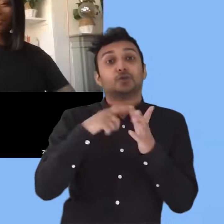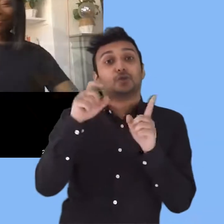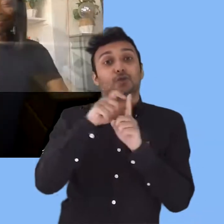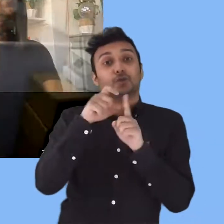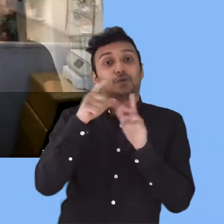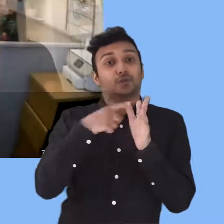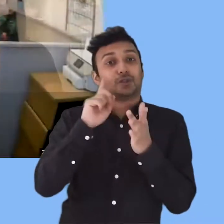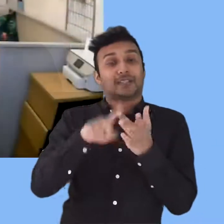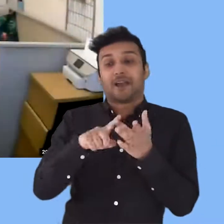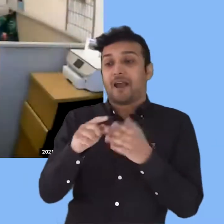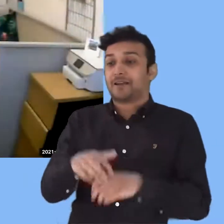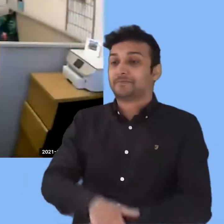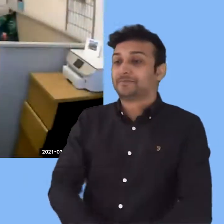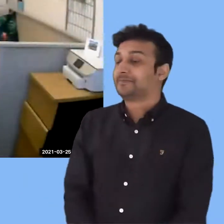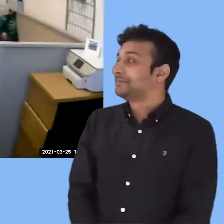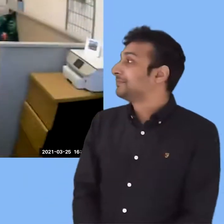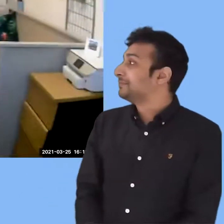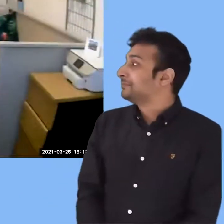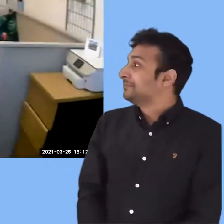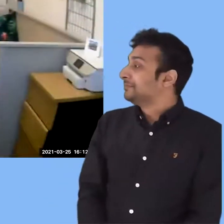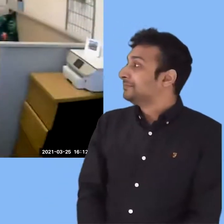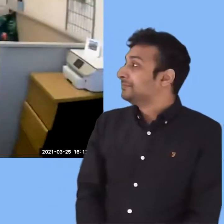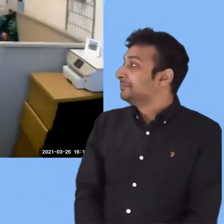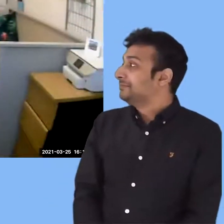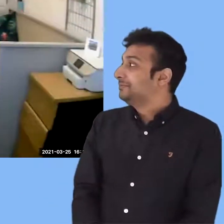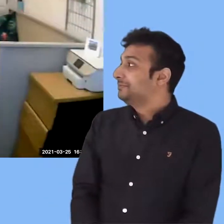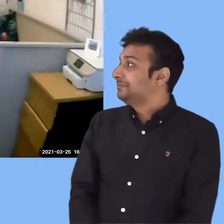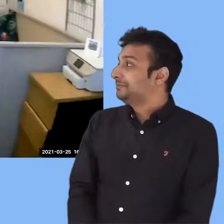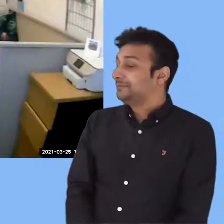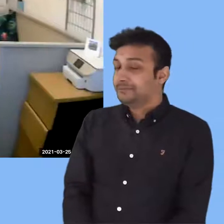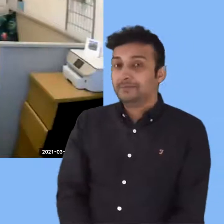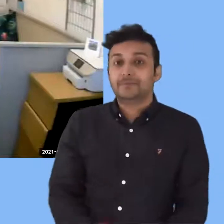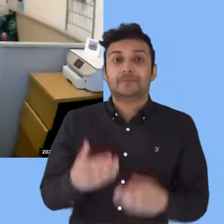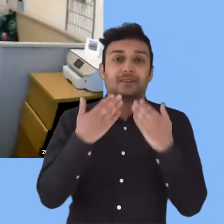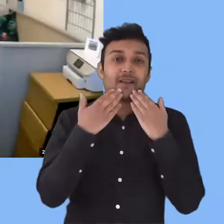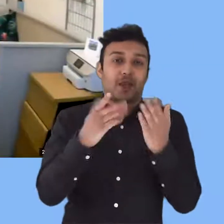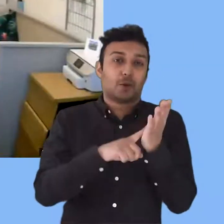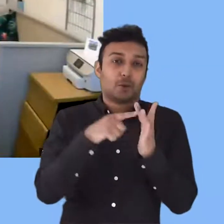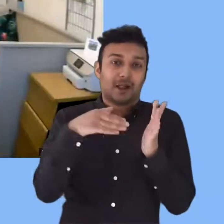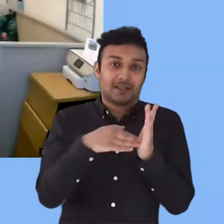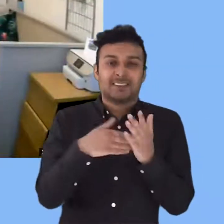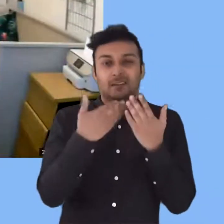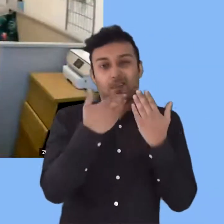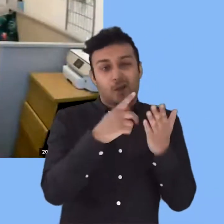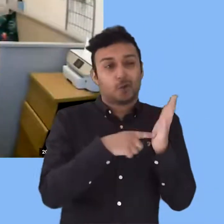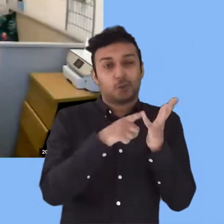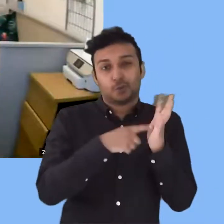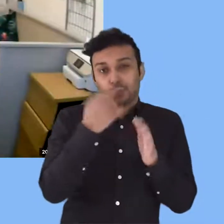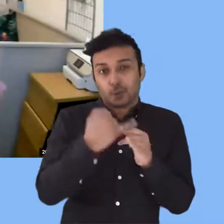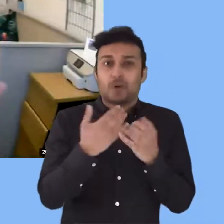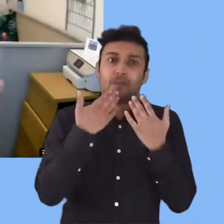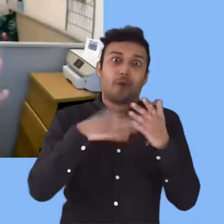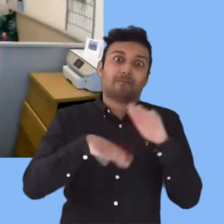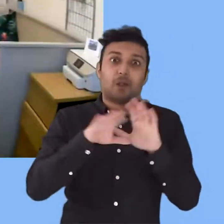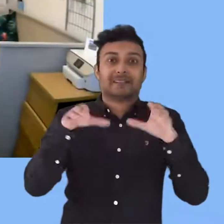Tembo. Hi everyone, yeah, thank you for that, Liz. And thank you to Jules and you, Liz, and the whole Tapestry team. I have to